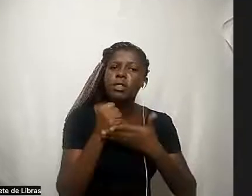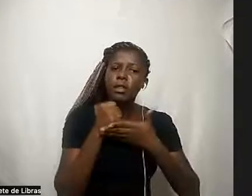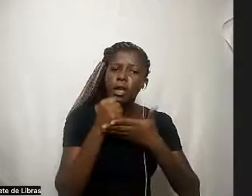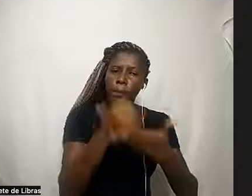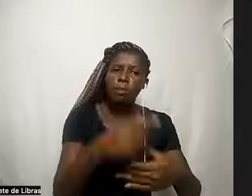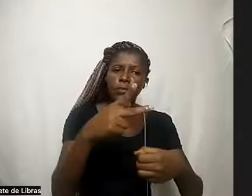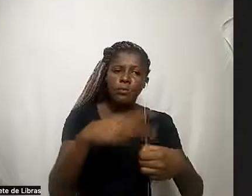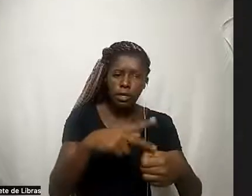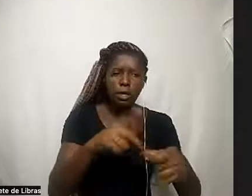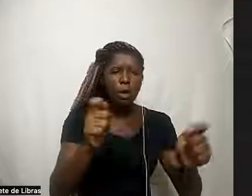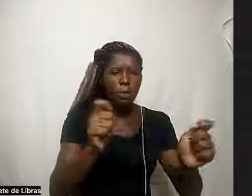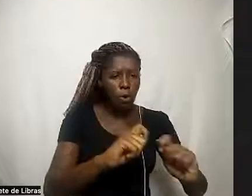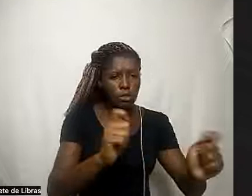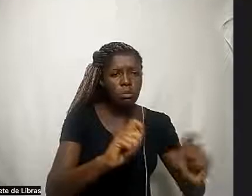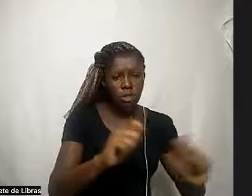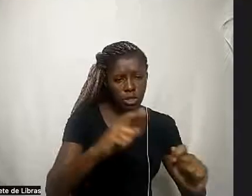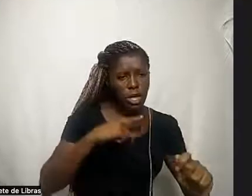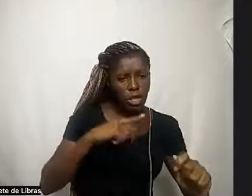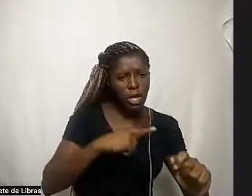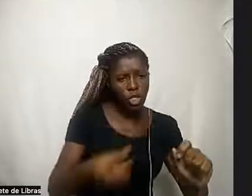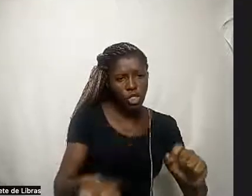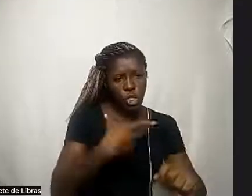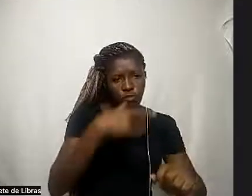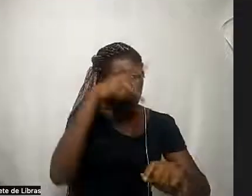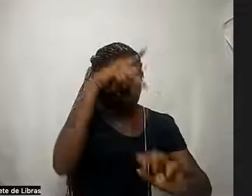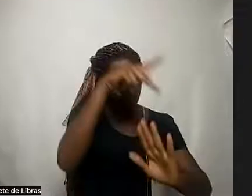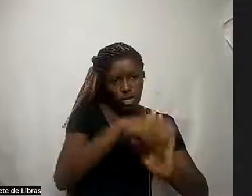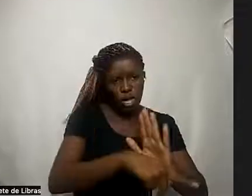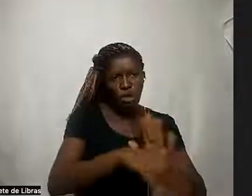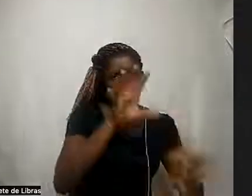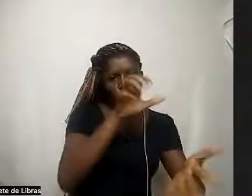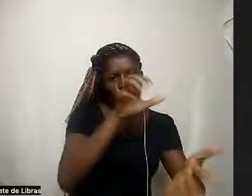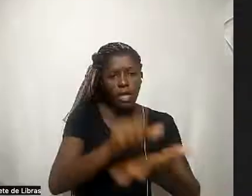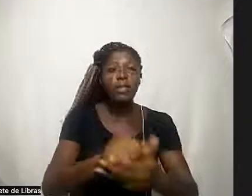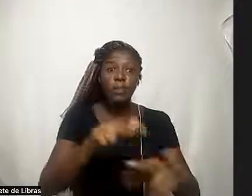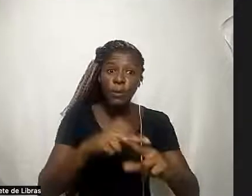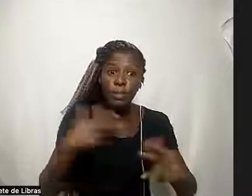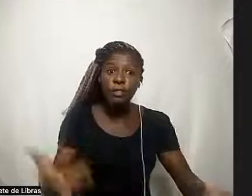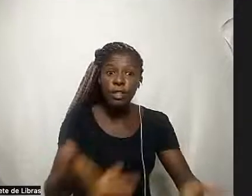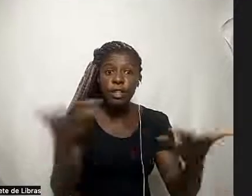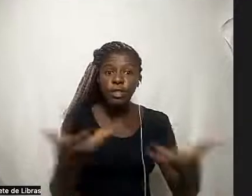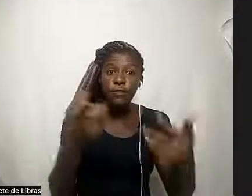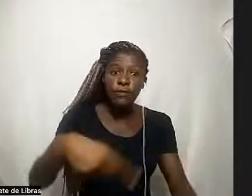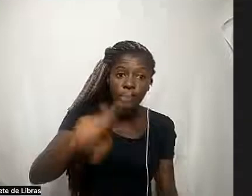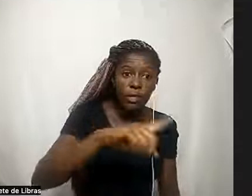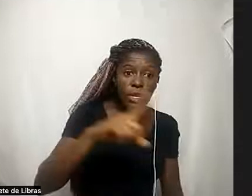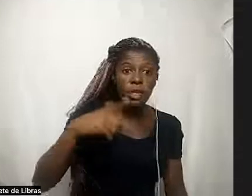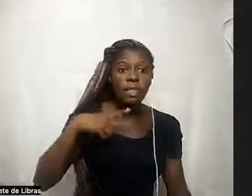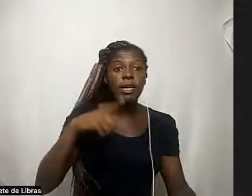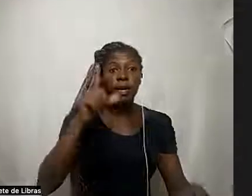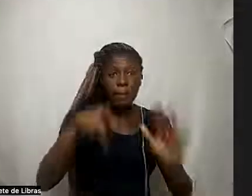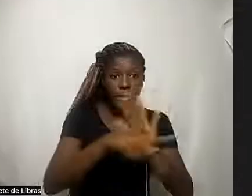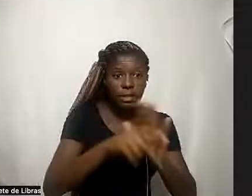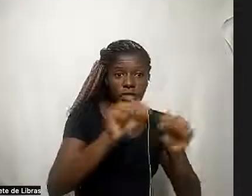and the grant opportunities, whether they are for public selections or you